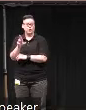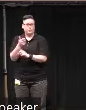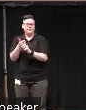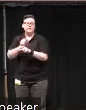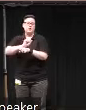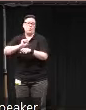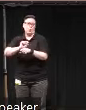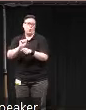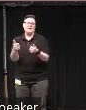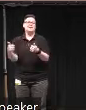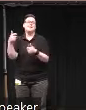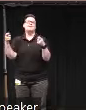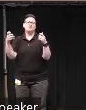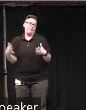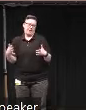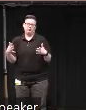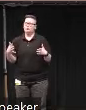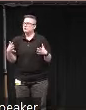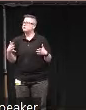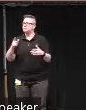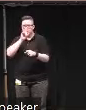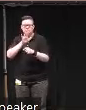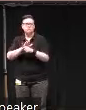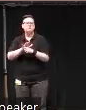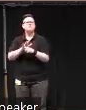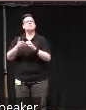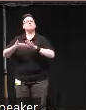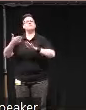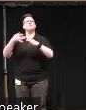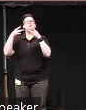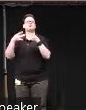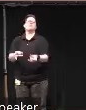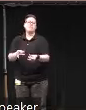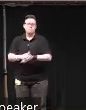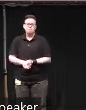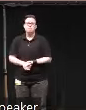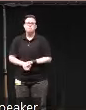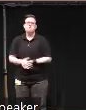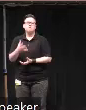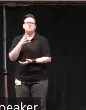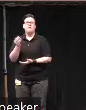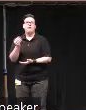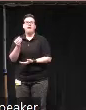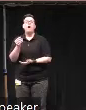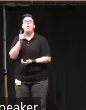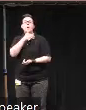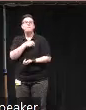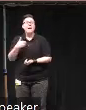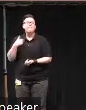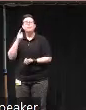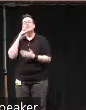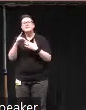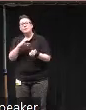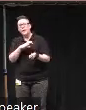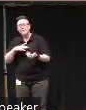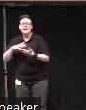worked as an executive director to really ensure the overall smooth operation, and the members of steering committee, program committee,